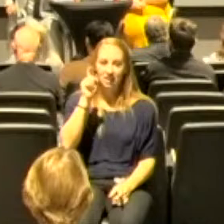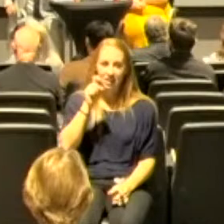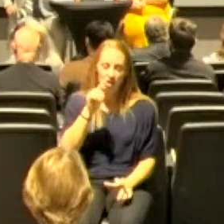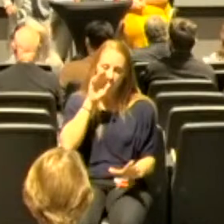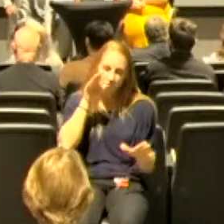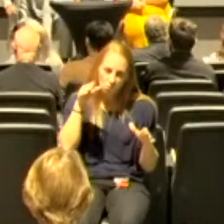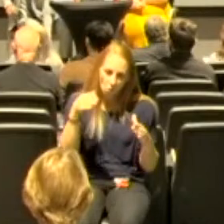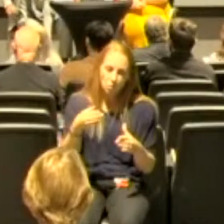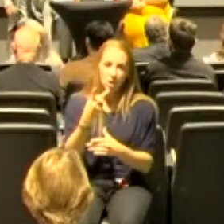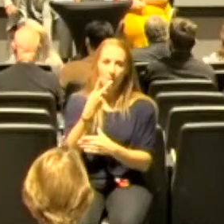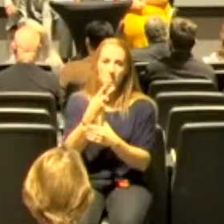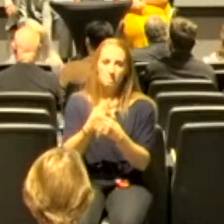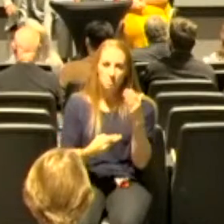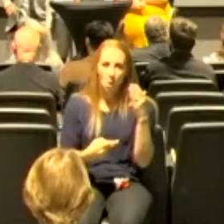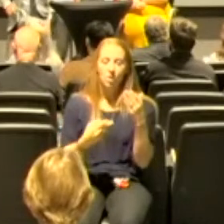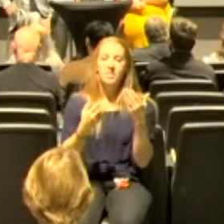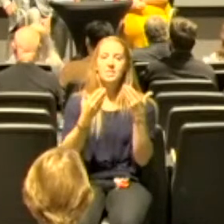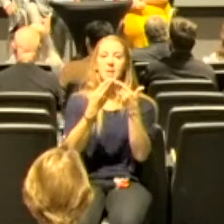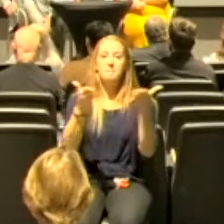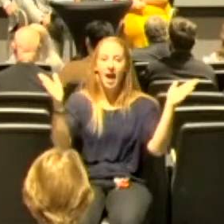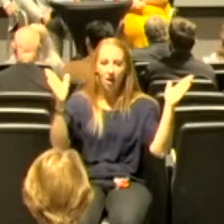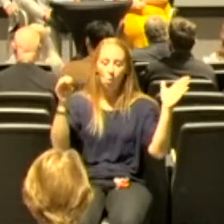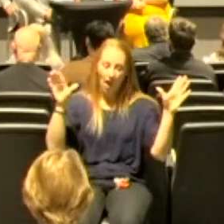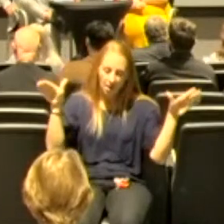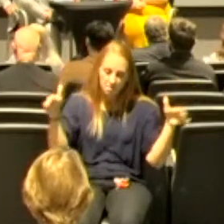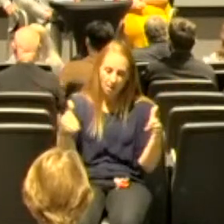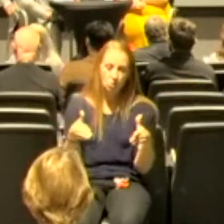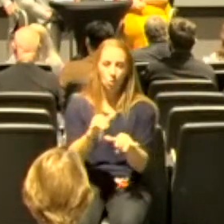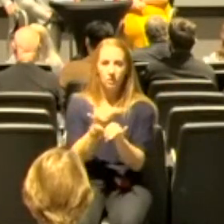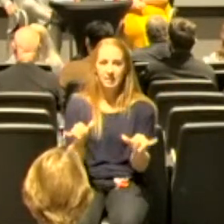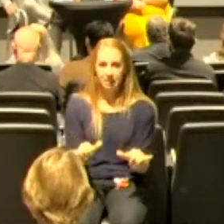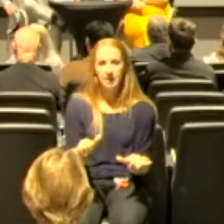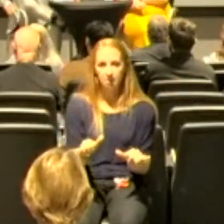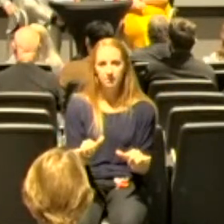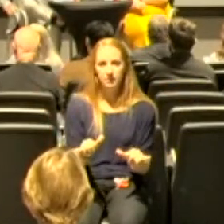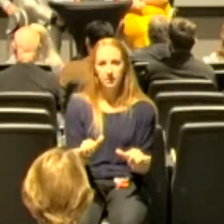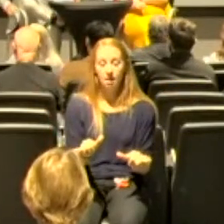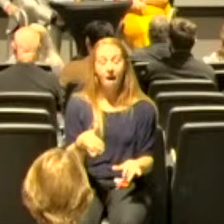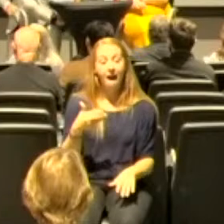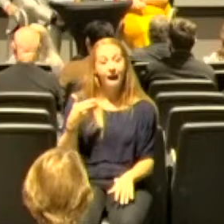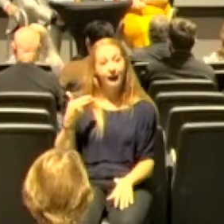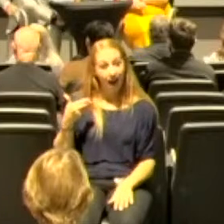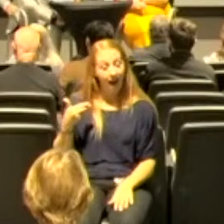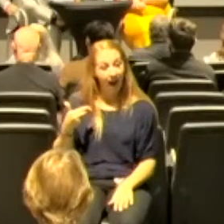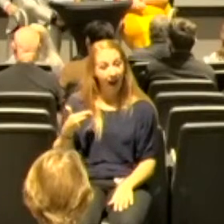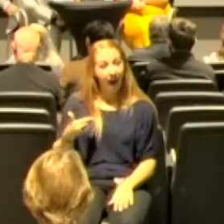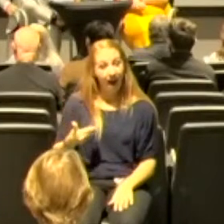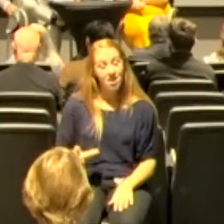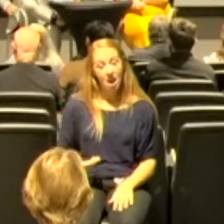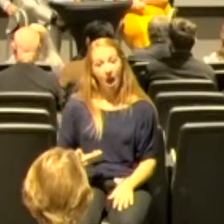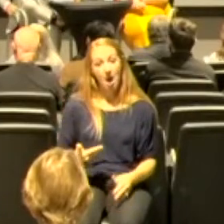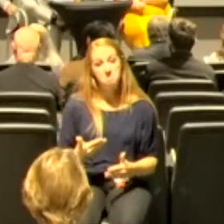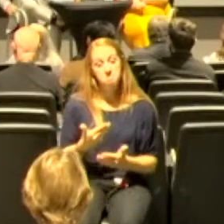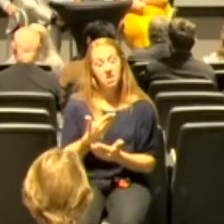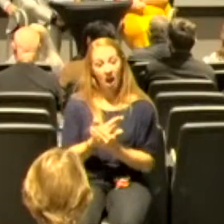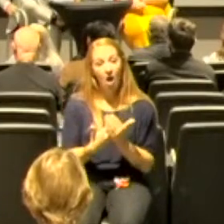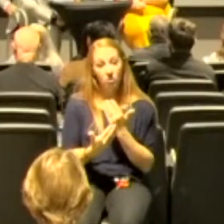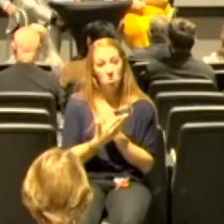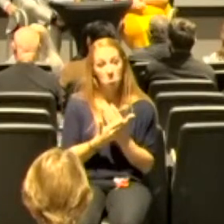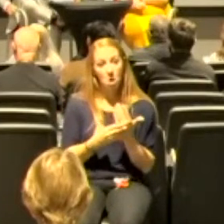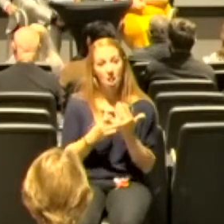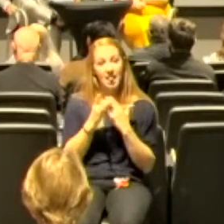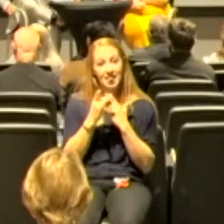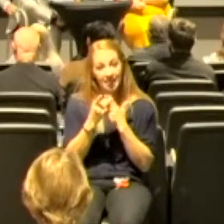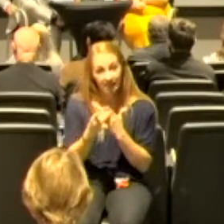the micro systems that are part of the organization. So I am comfortable leading